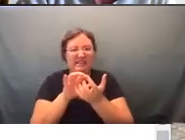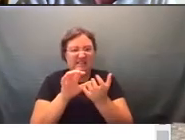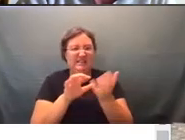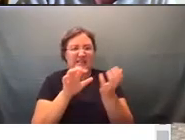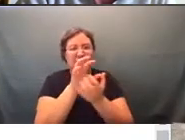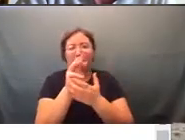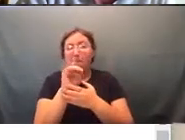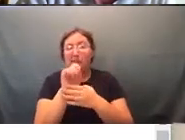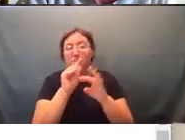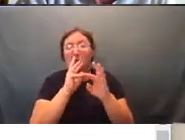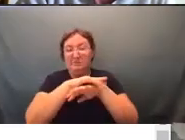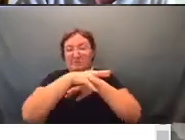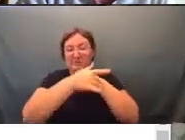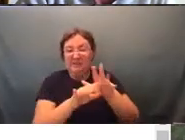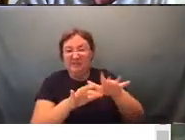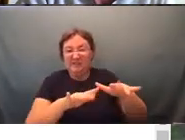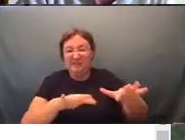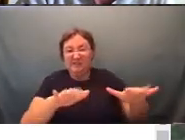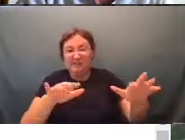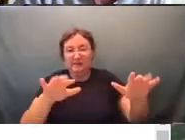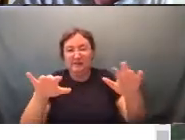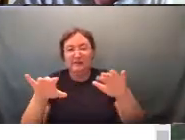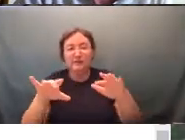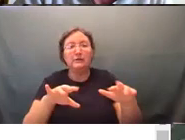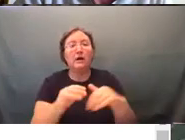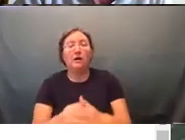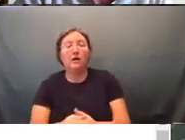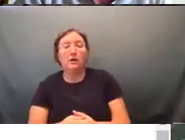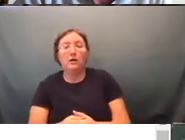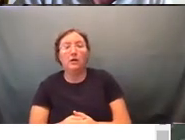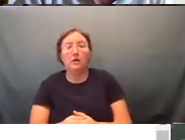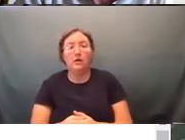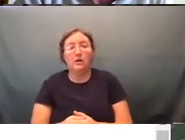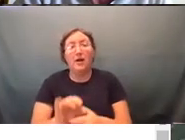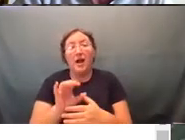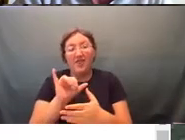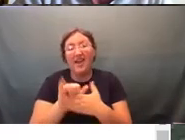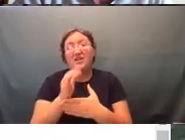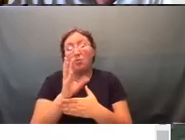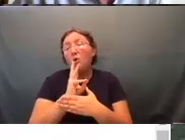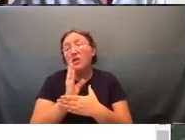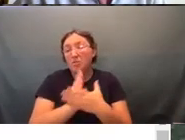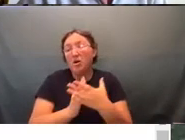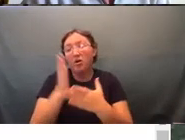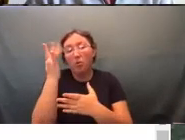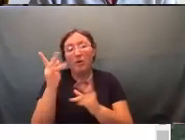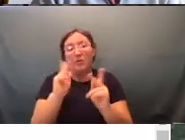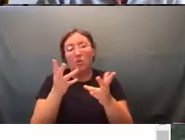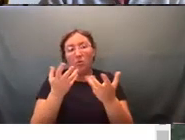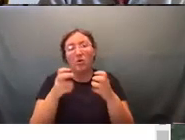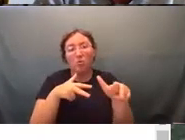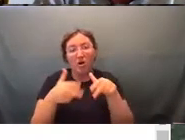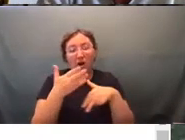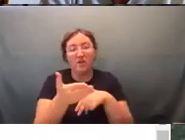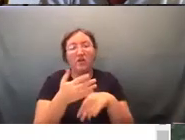mist spraying up. And water's part of why people do this trail. And it's also a big